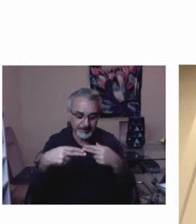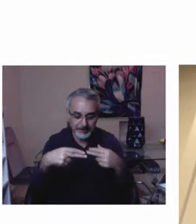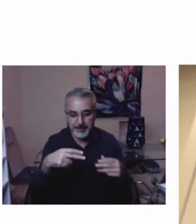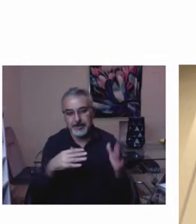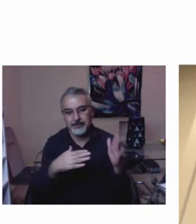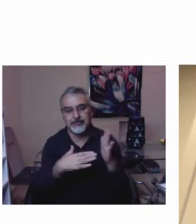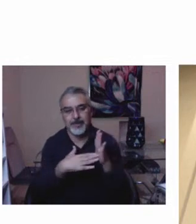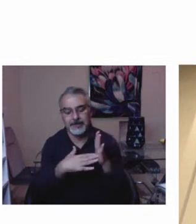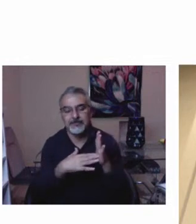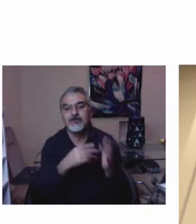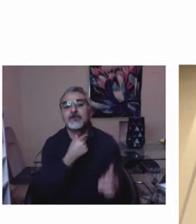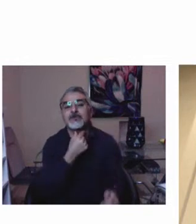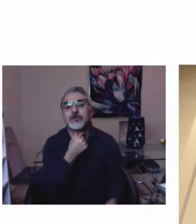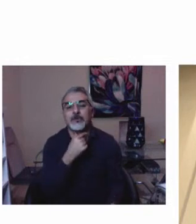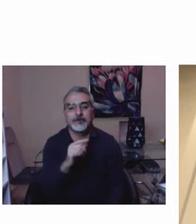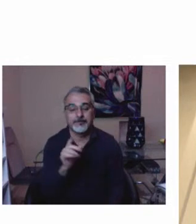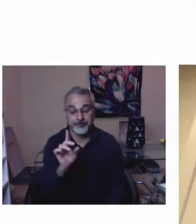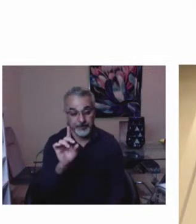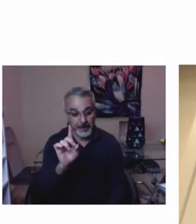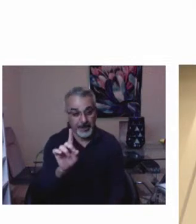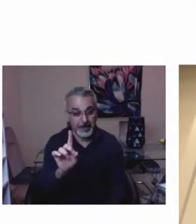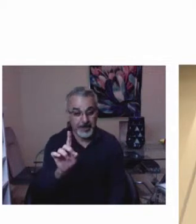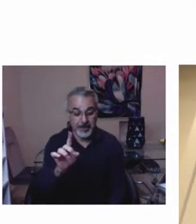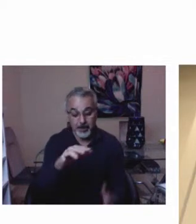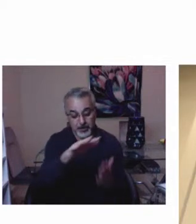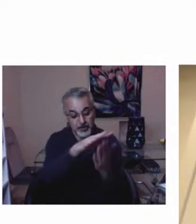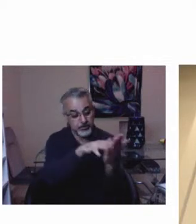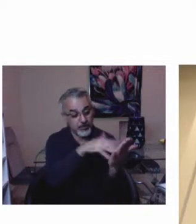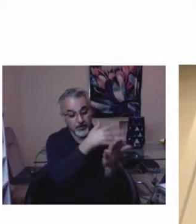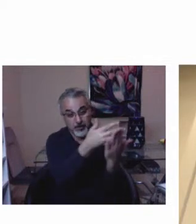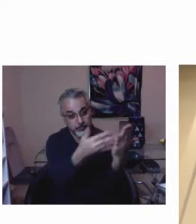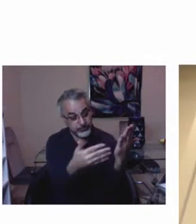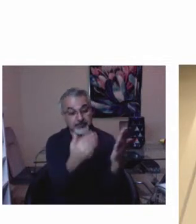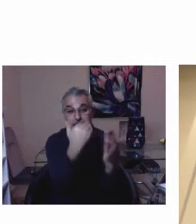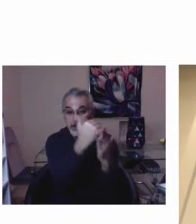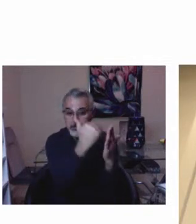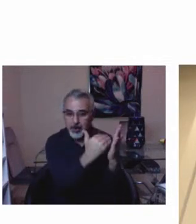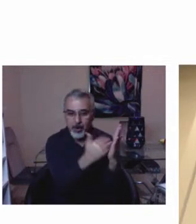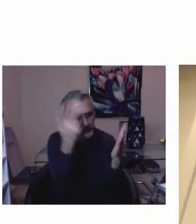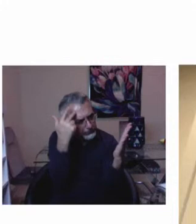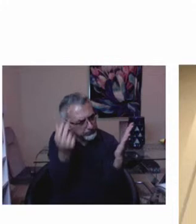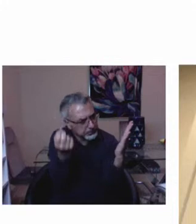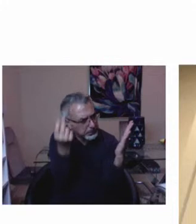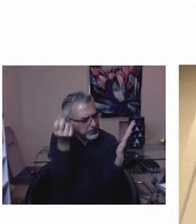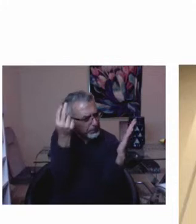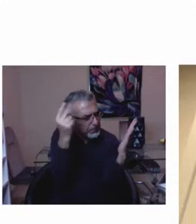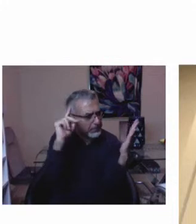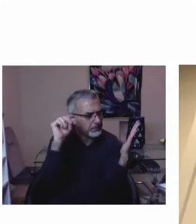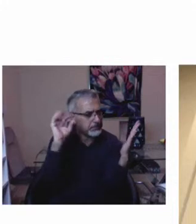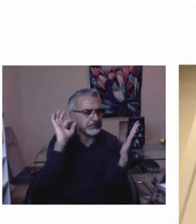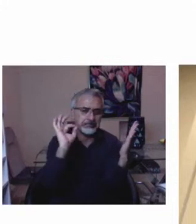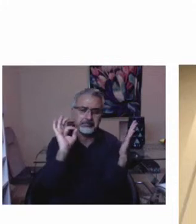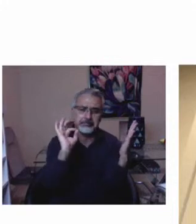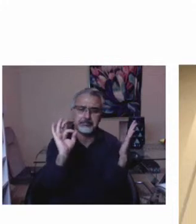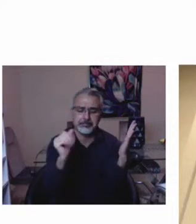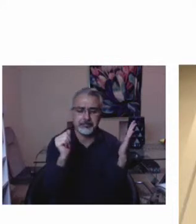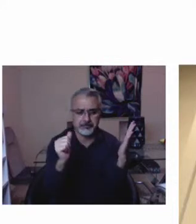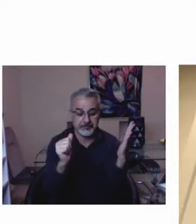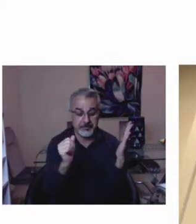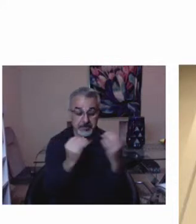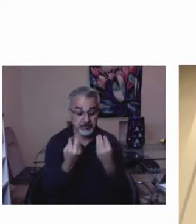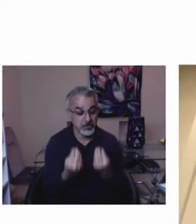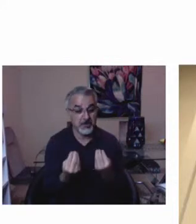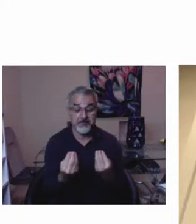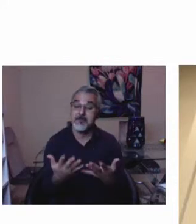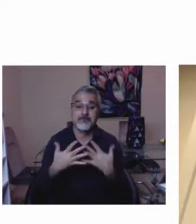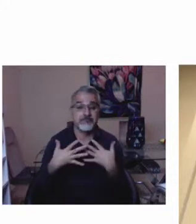those methodologies are great and very welcome. But I also want to conclude by raising an important point that those different tracking